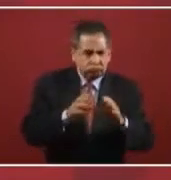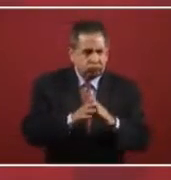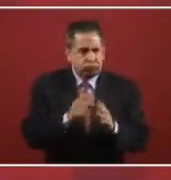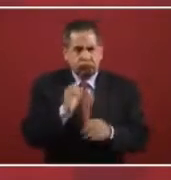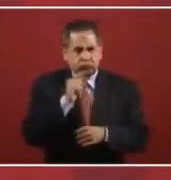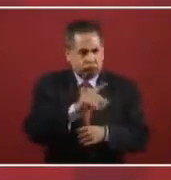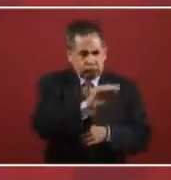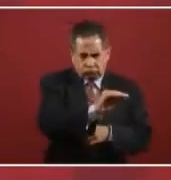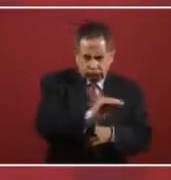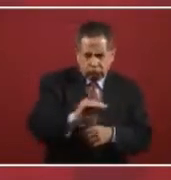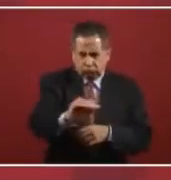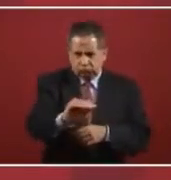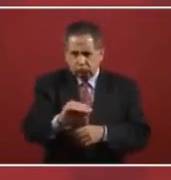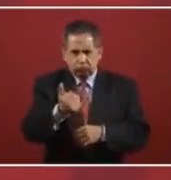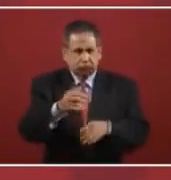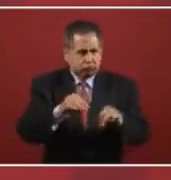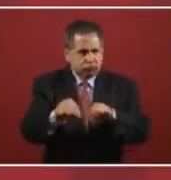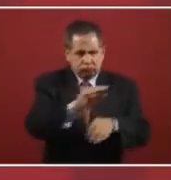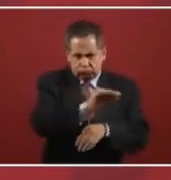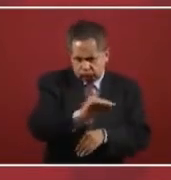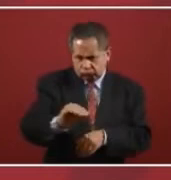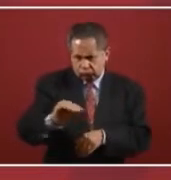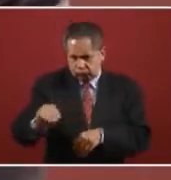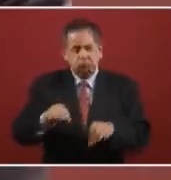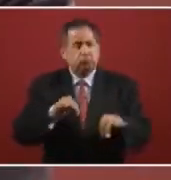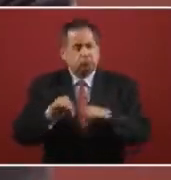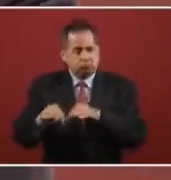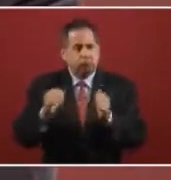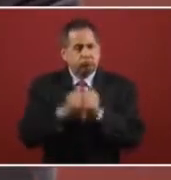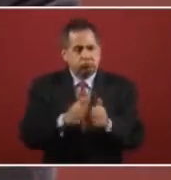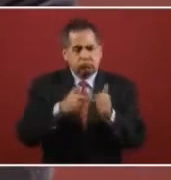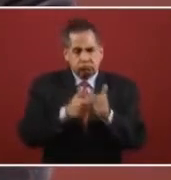doctors, en otra actividad. Any other activity. Porque